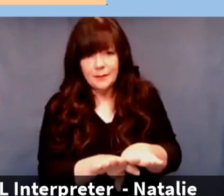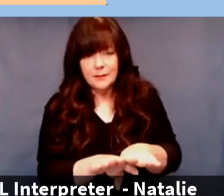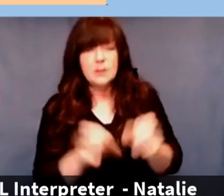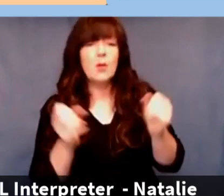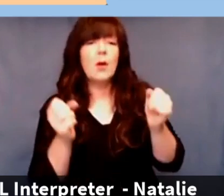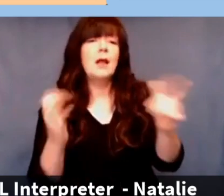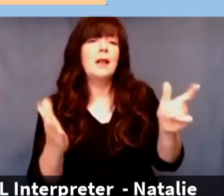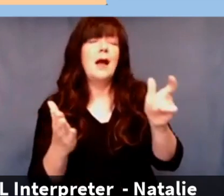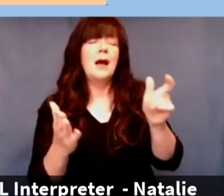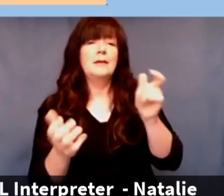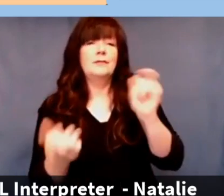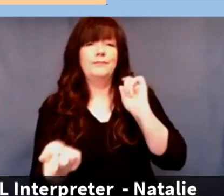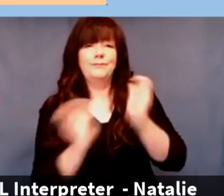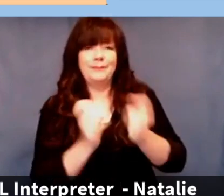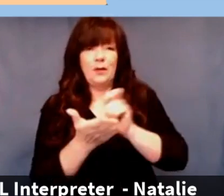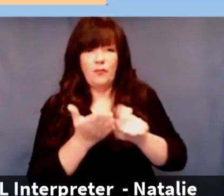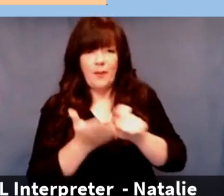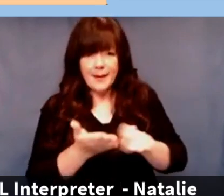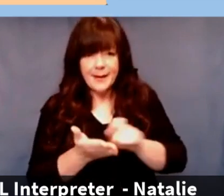rewriting and stuff like that